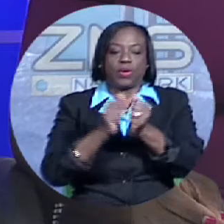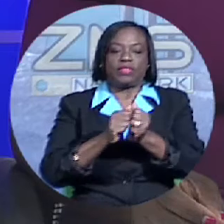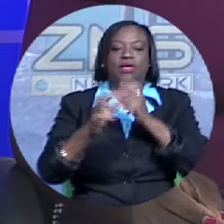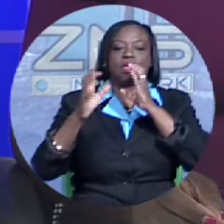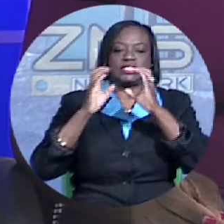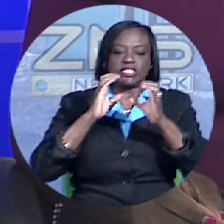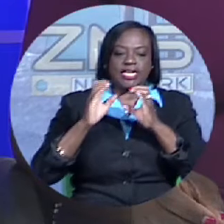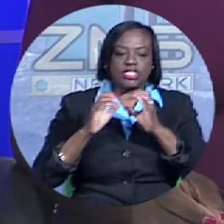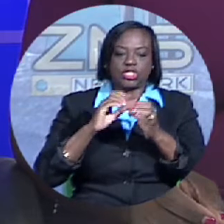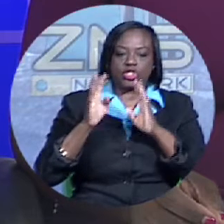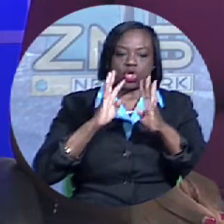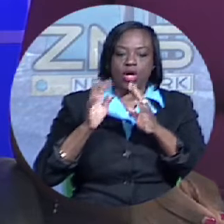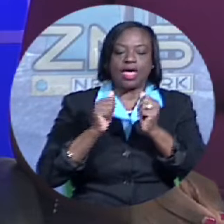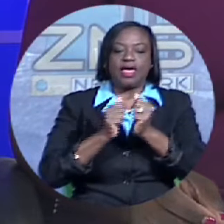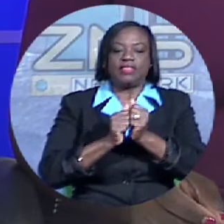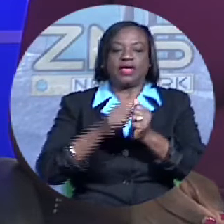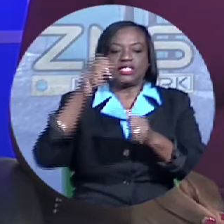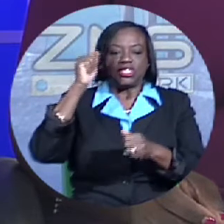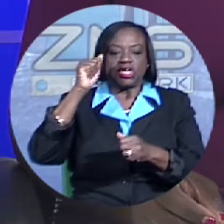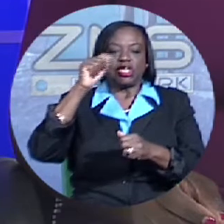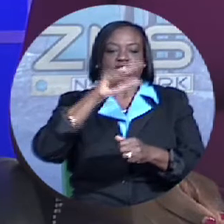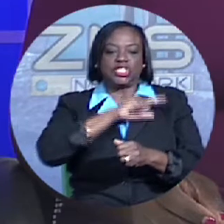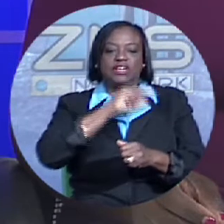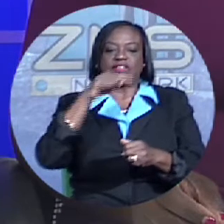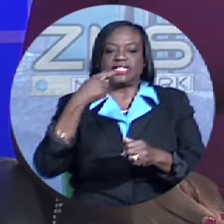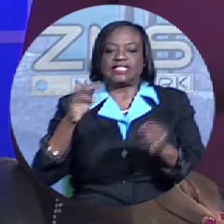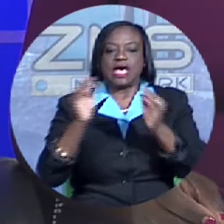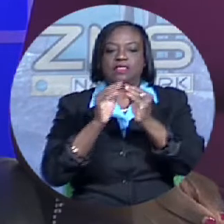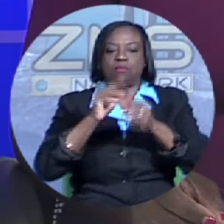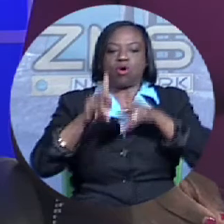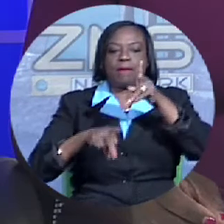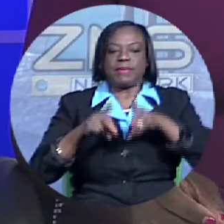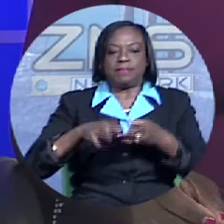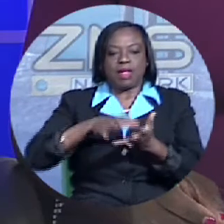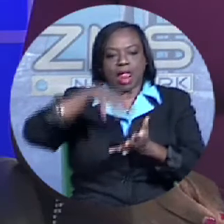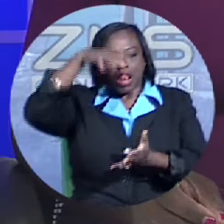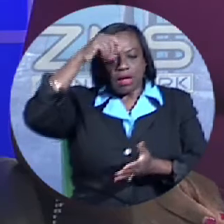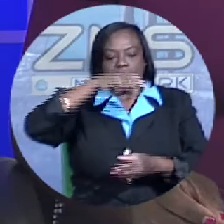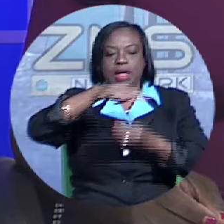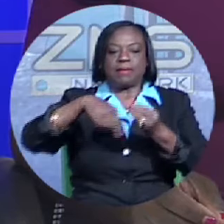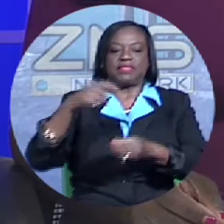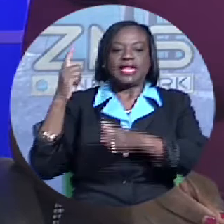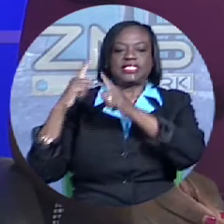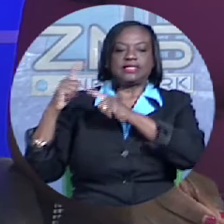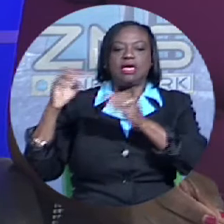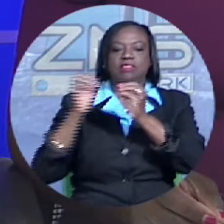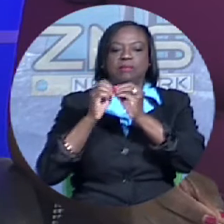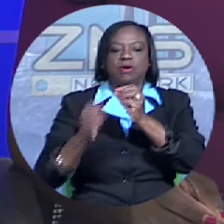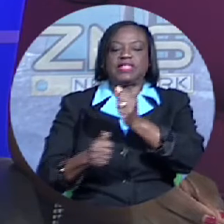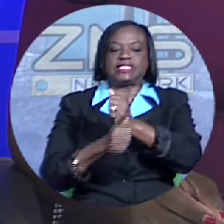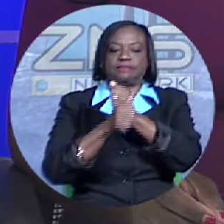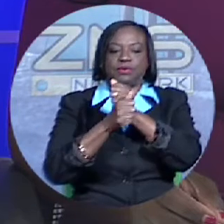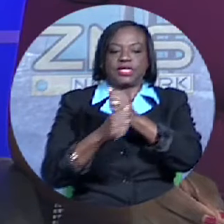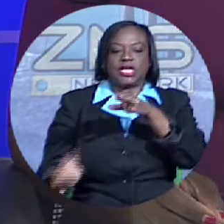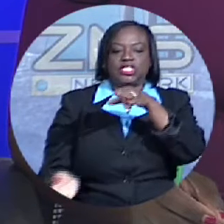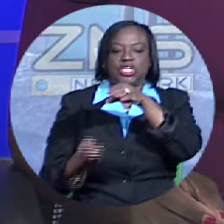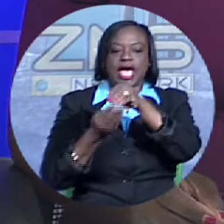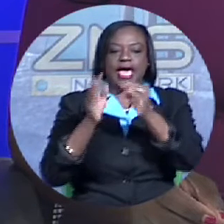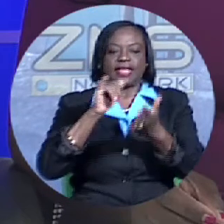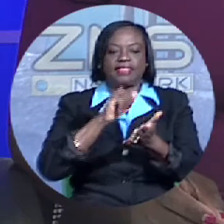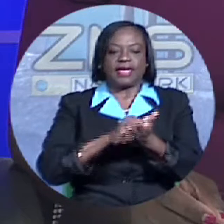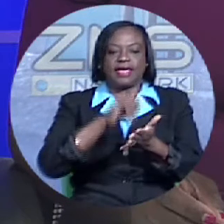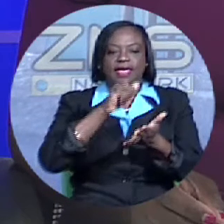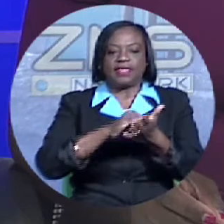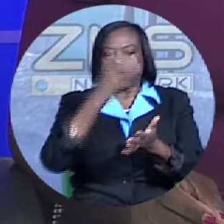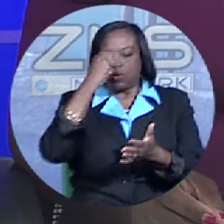the Attorney General is of the belief that the more people learn about the legislation, the more they support it. She added that was